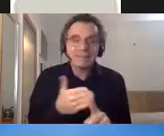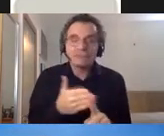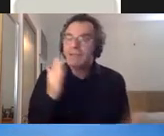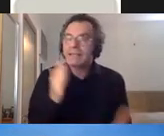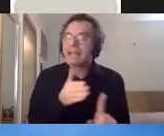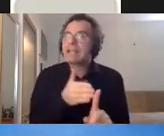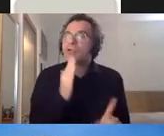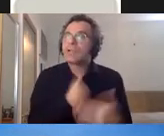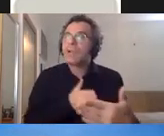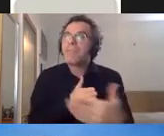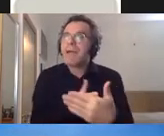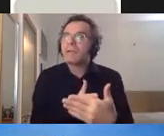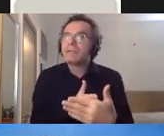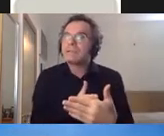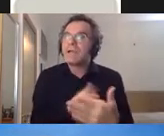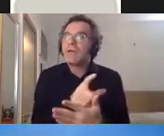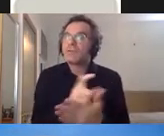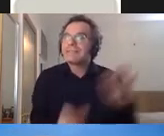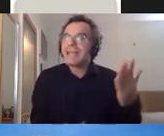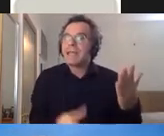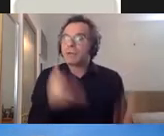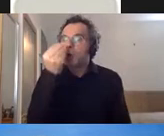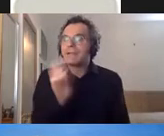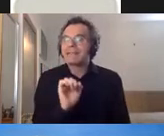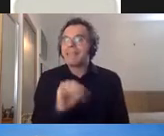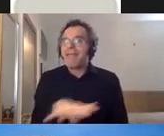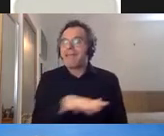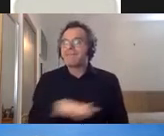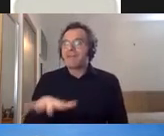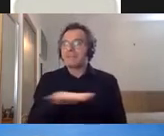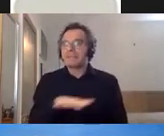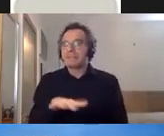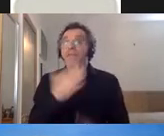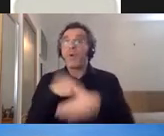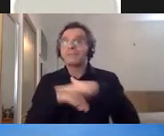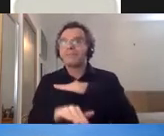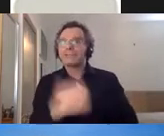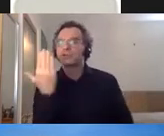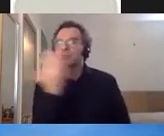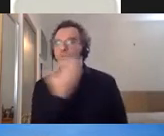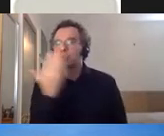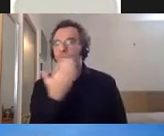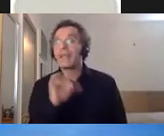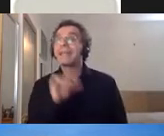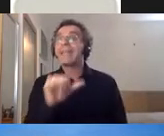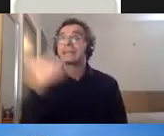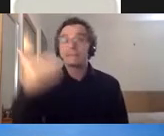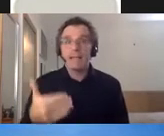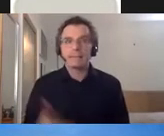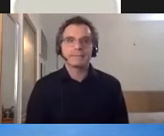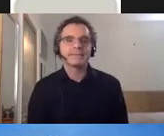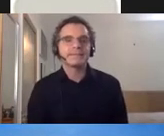of the barriers that disabled learners or their families described when it came to admissions. Next slide, please.